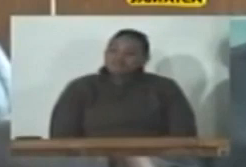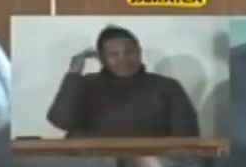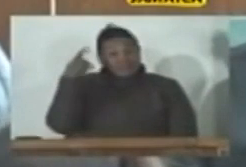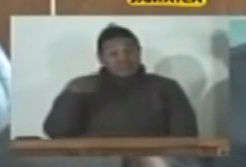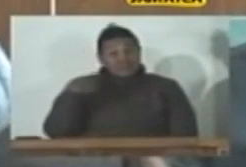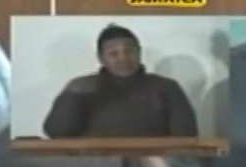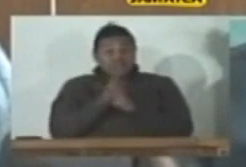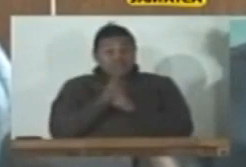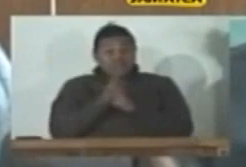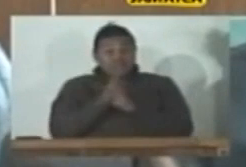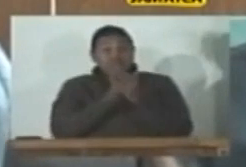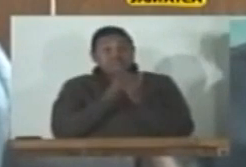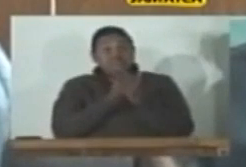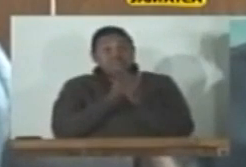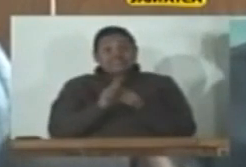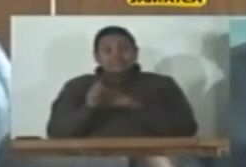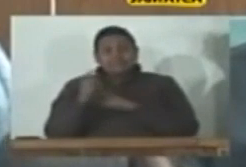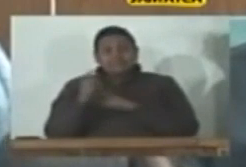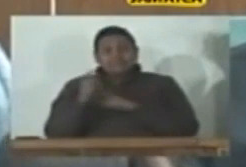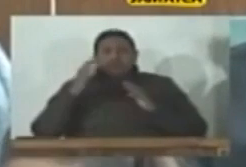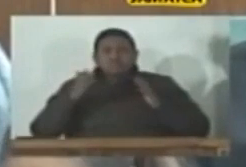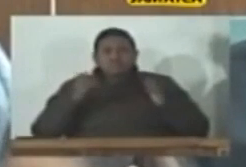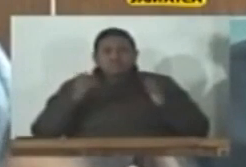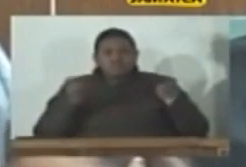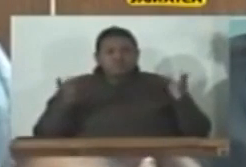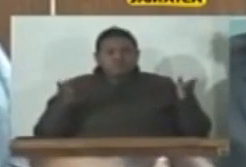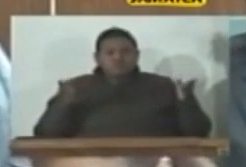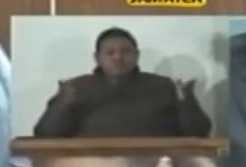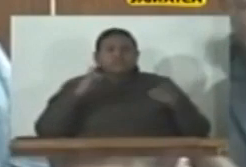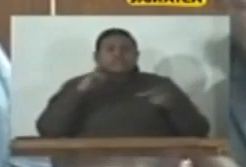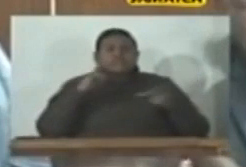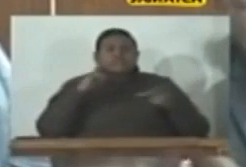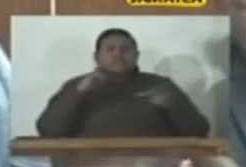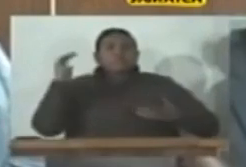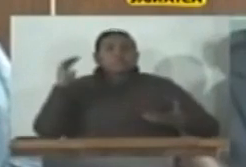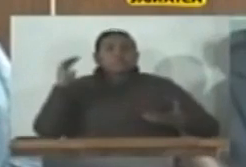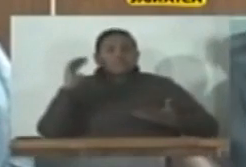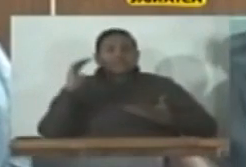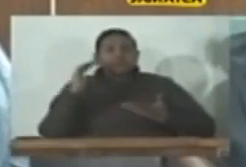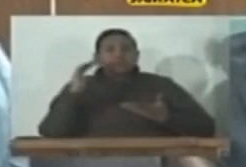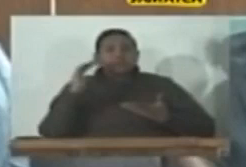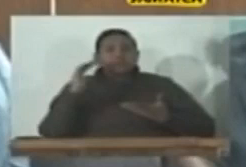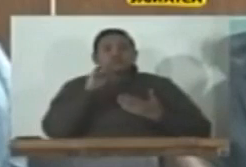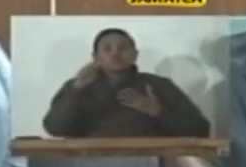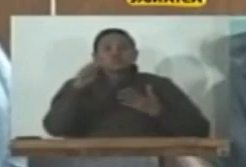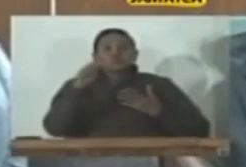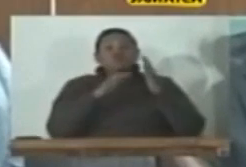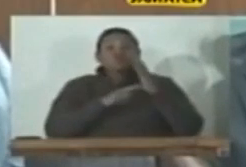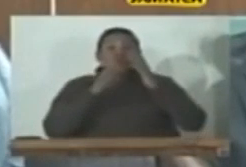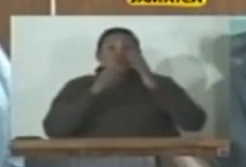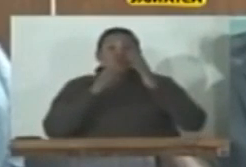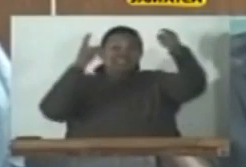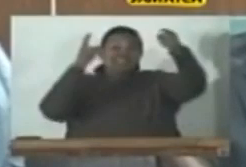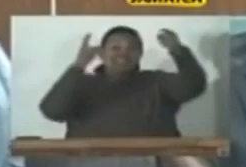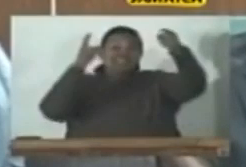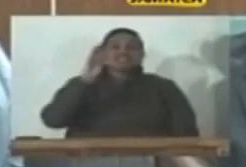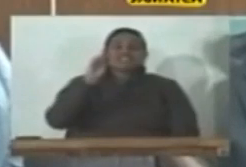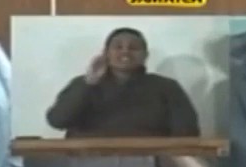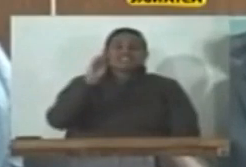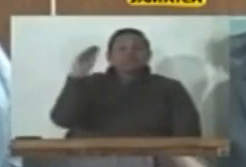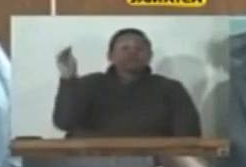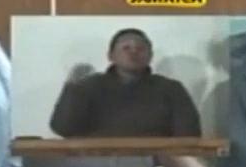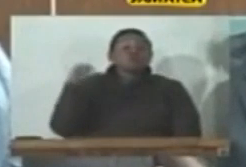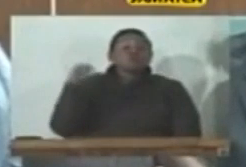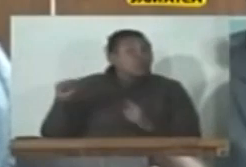the statutory fiscal rules target of 60% of GDP by March